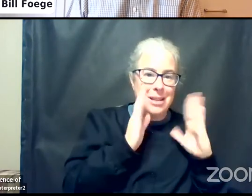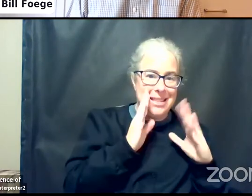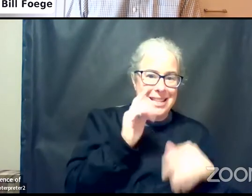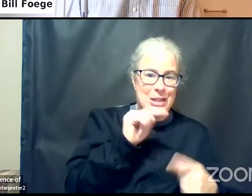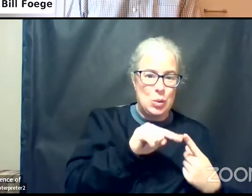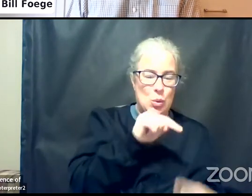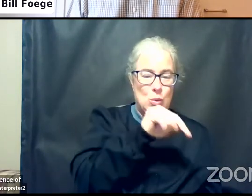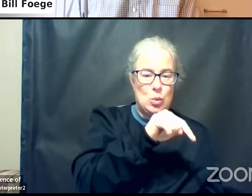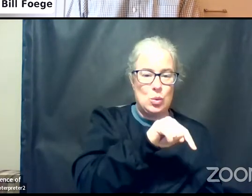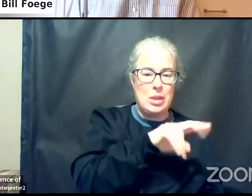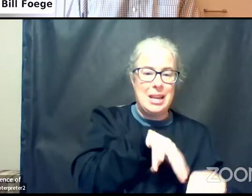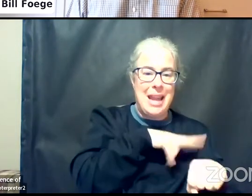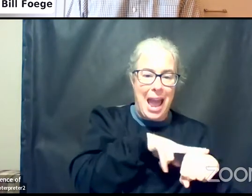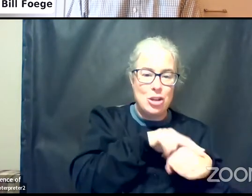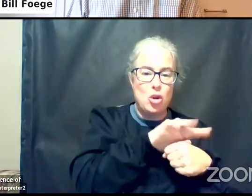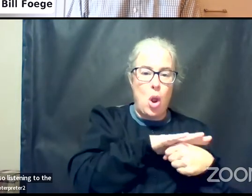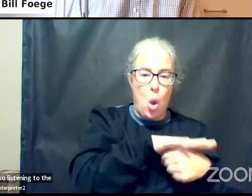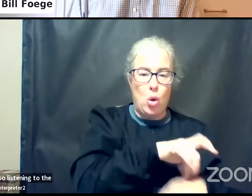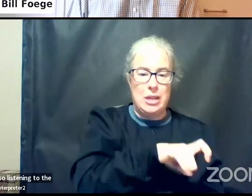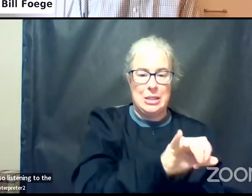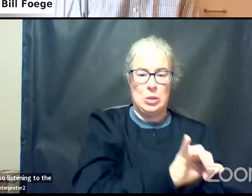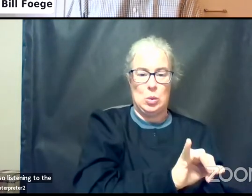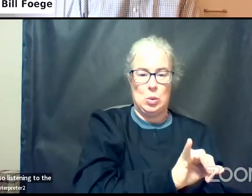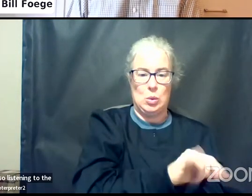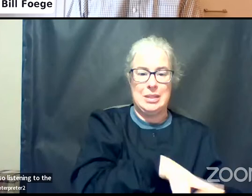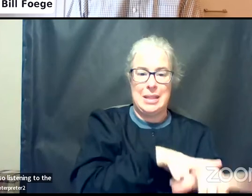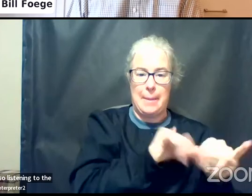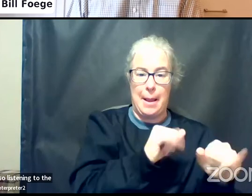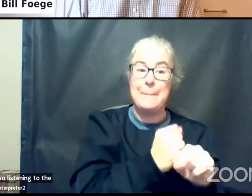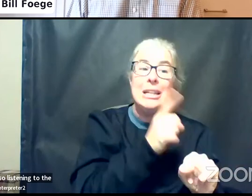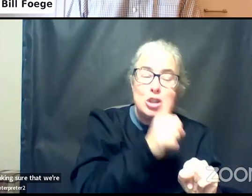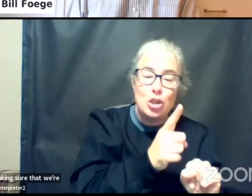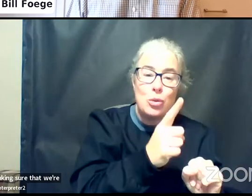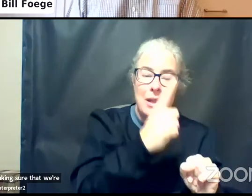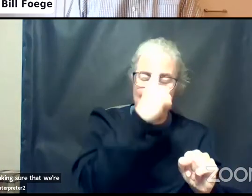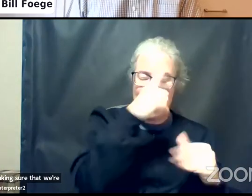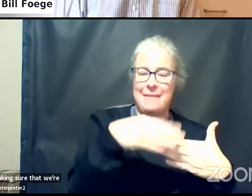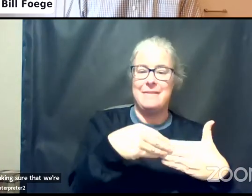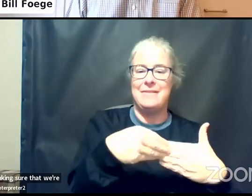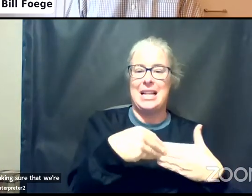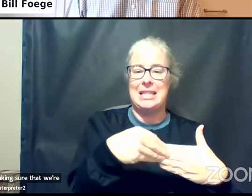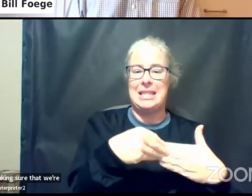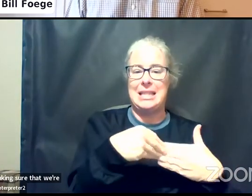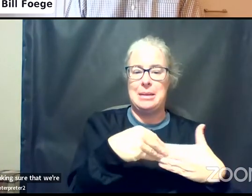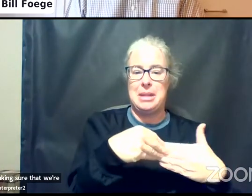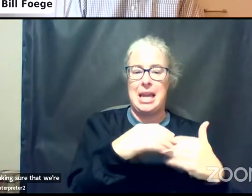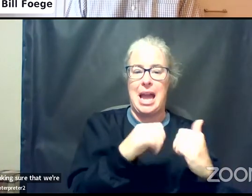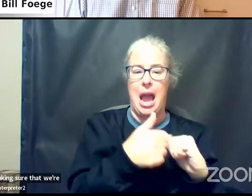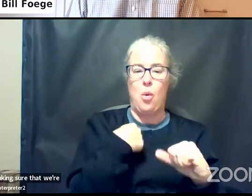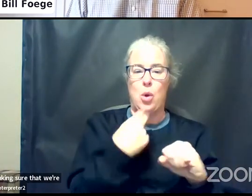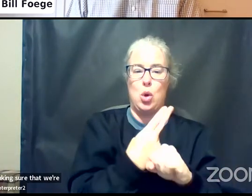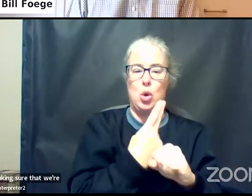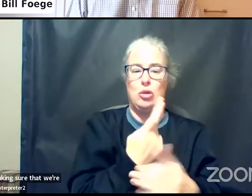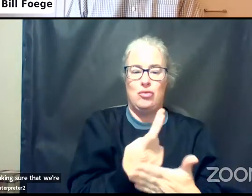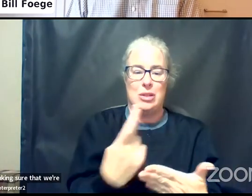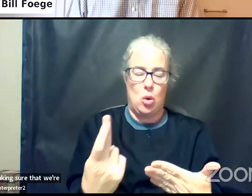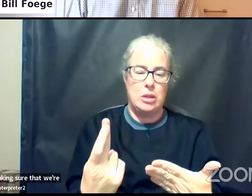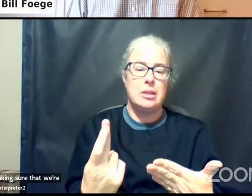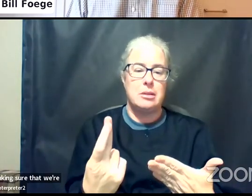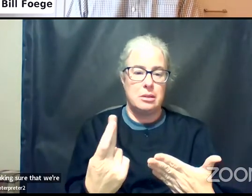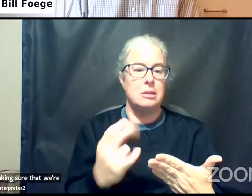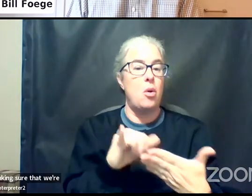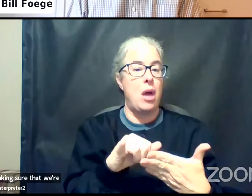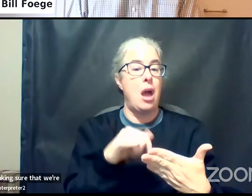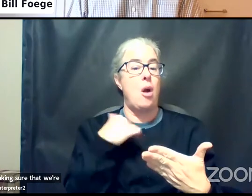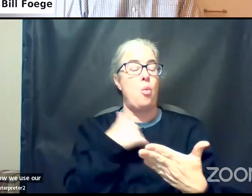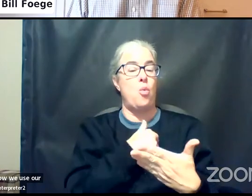the national and local needs and making sure that we're thinking flexibly about how we use our resources so